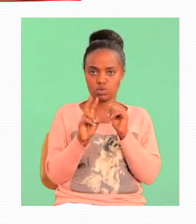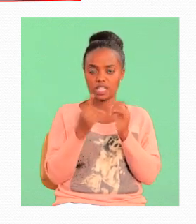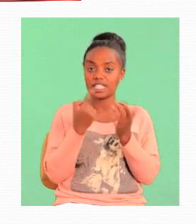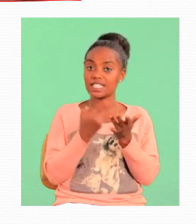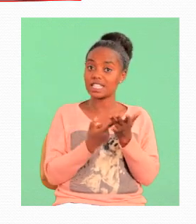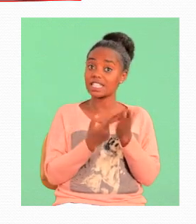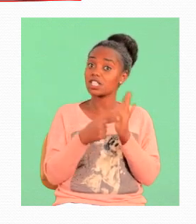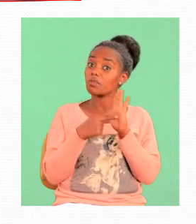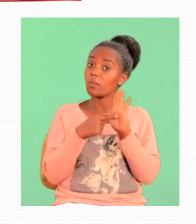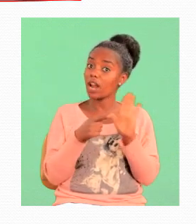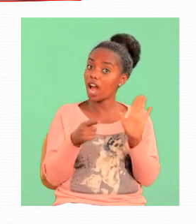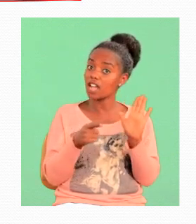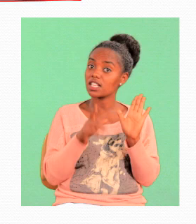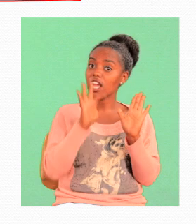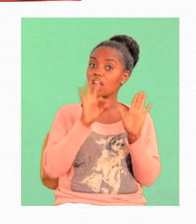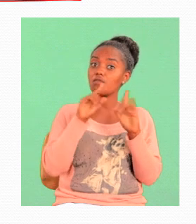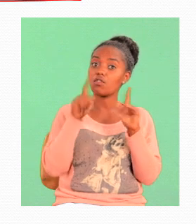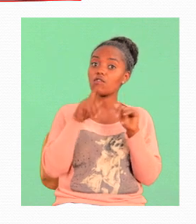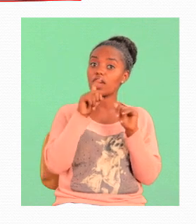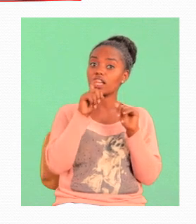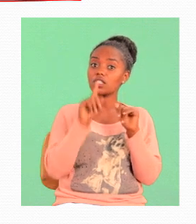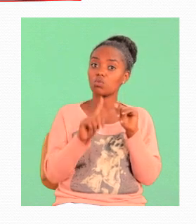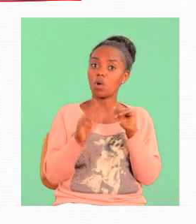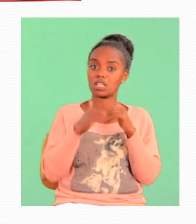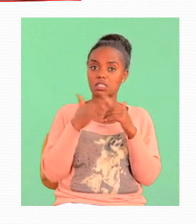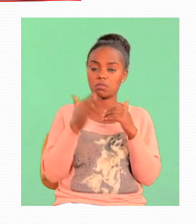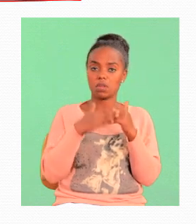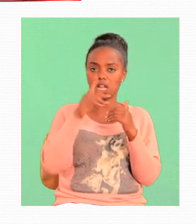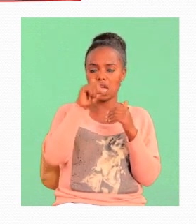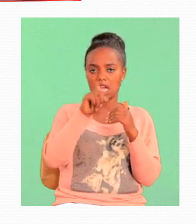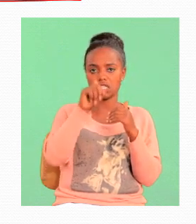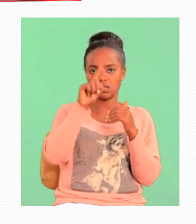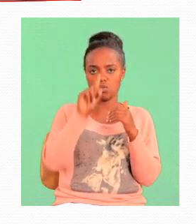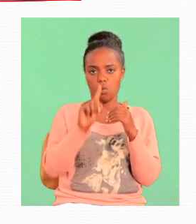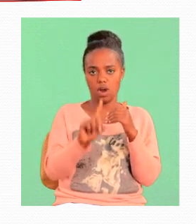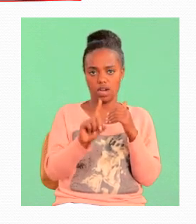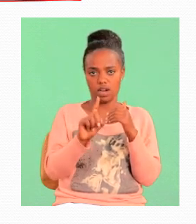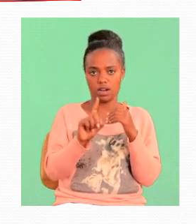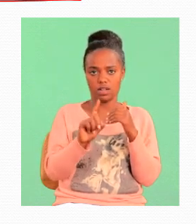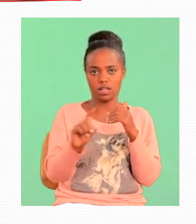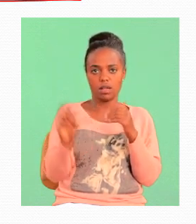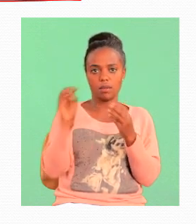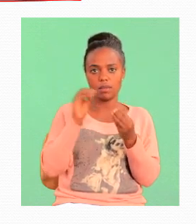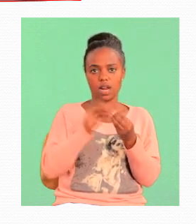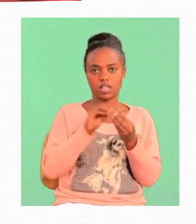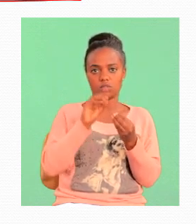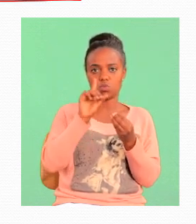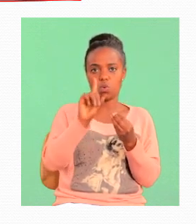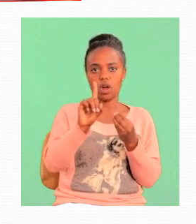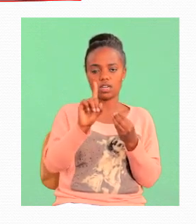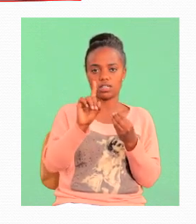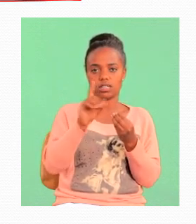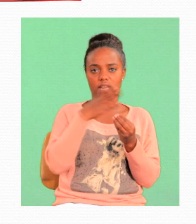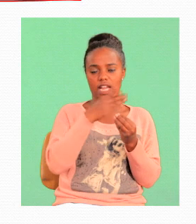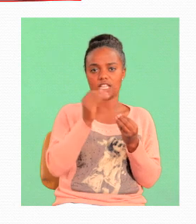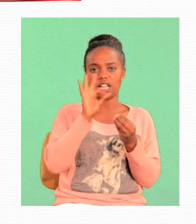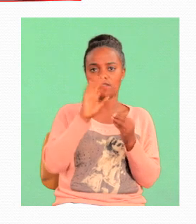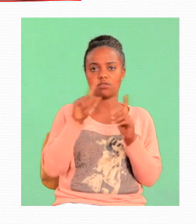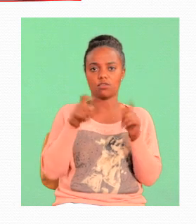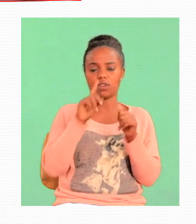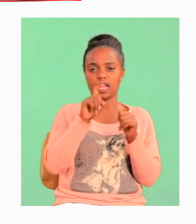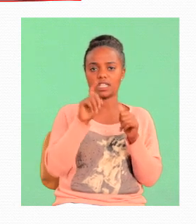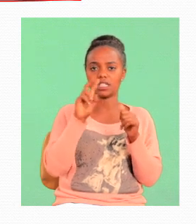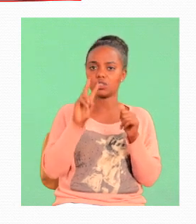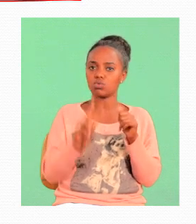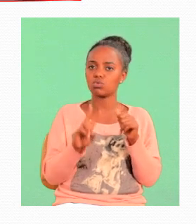This implies f of x1 means simply it is x1 plus 1. And f of x2